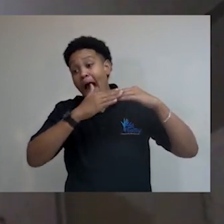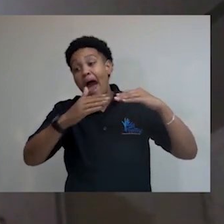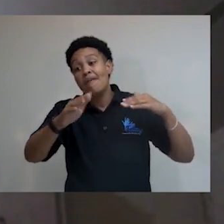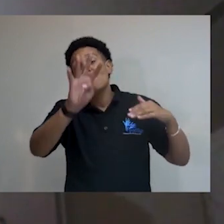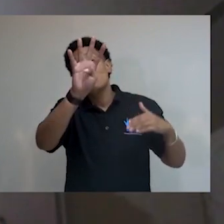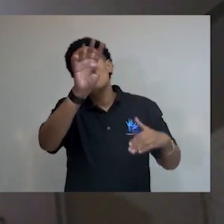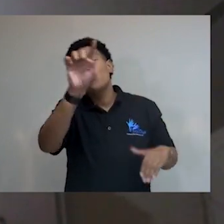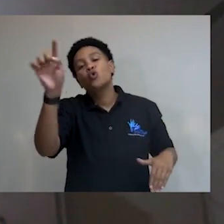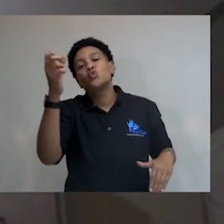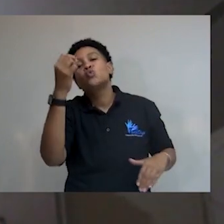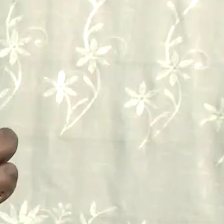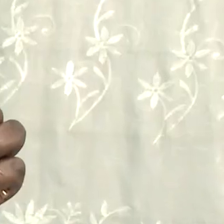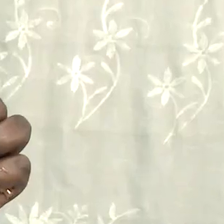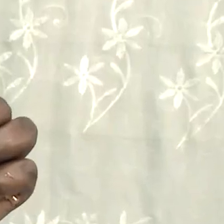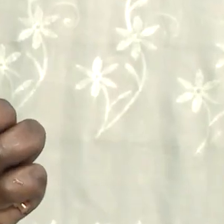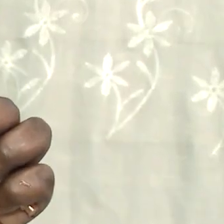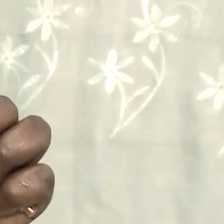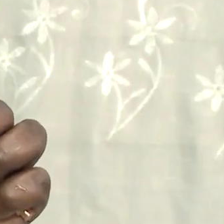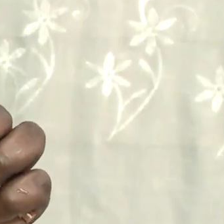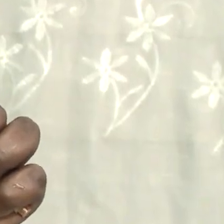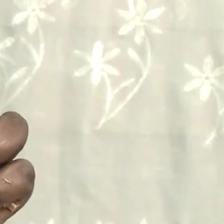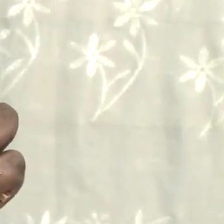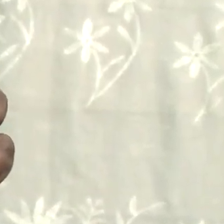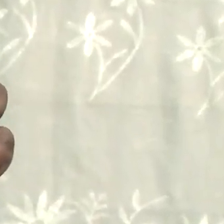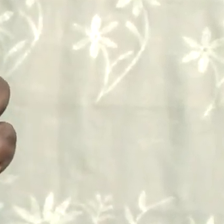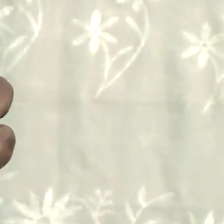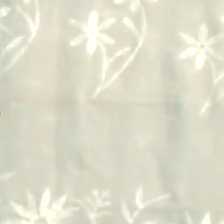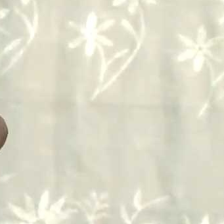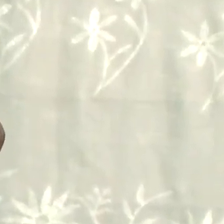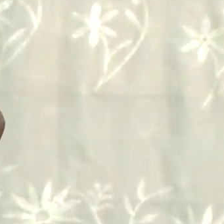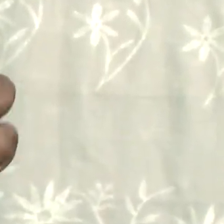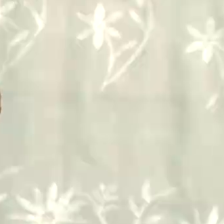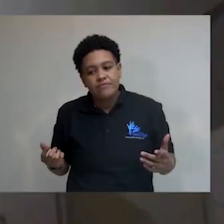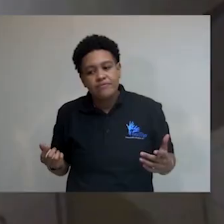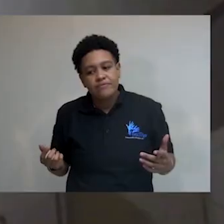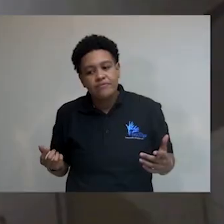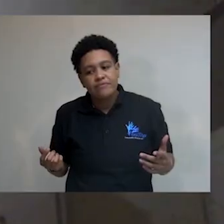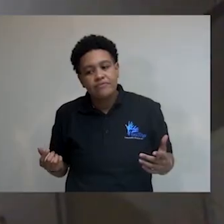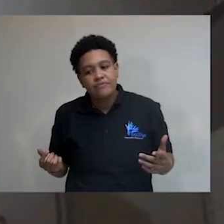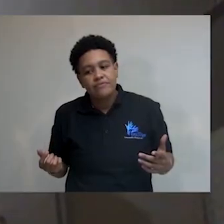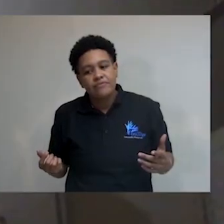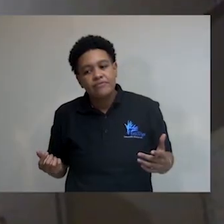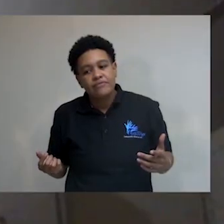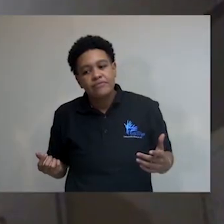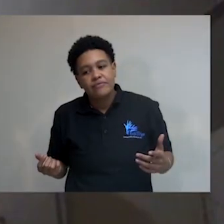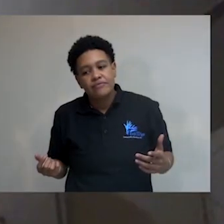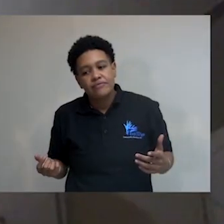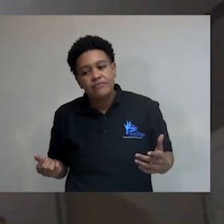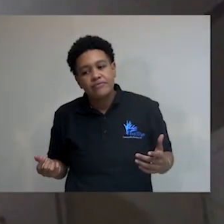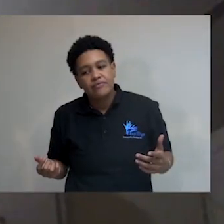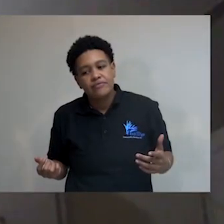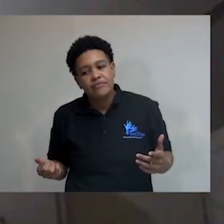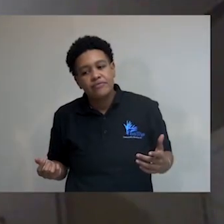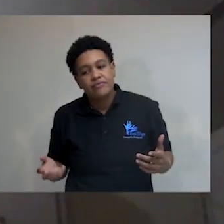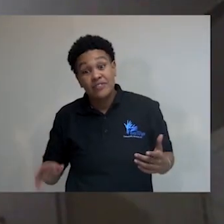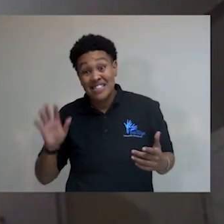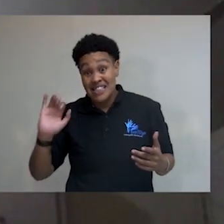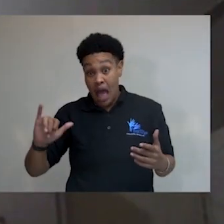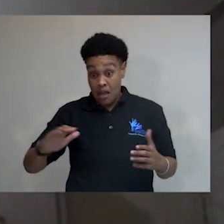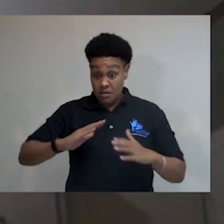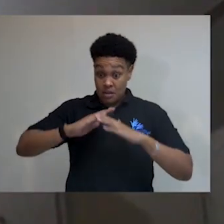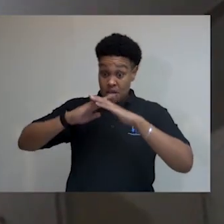to 12 weeks. And that immunity shows to be very, very